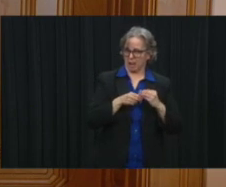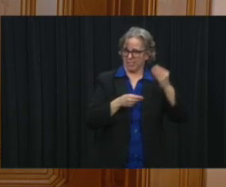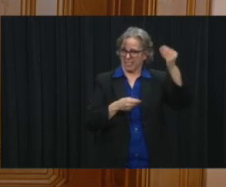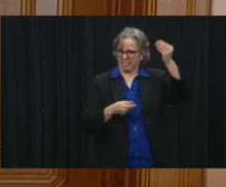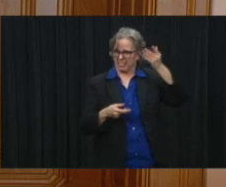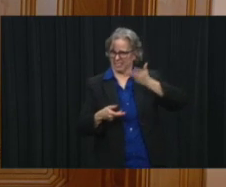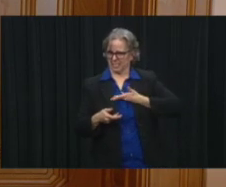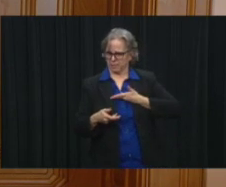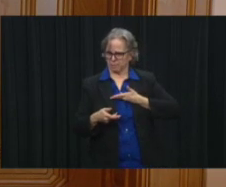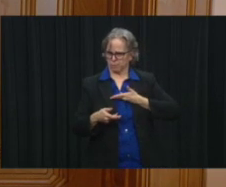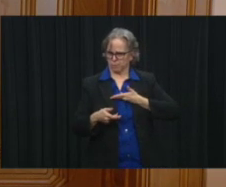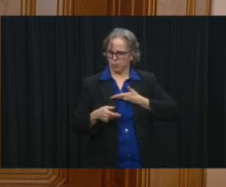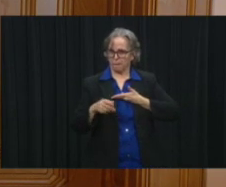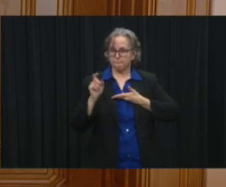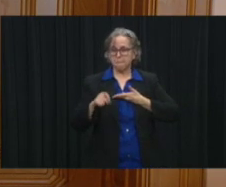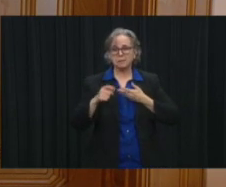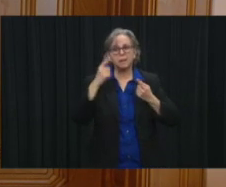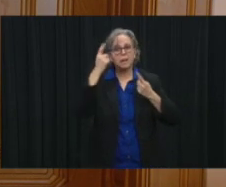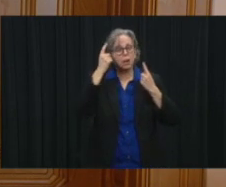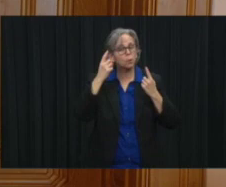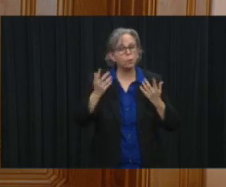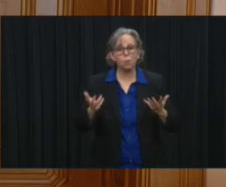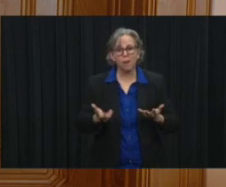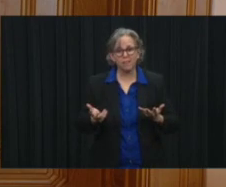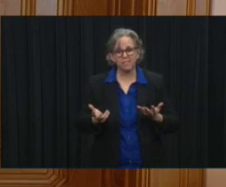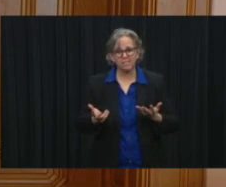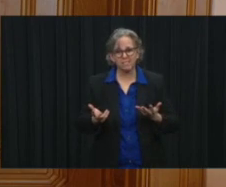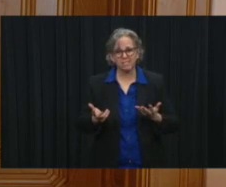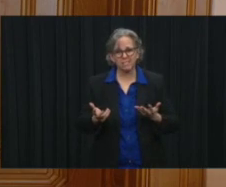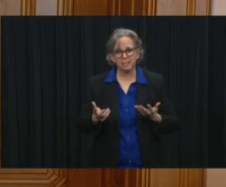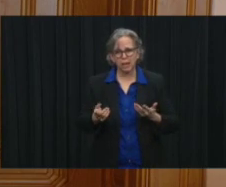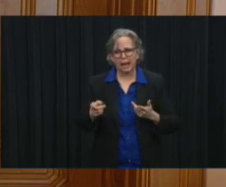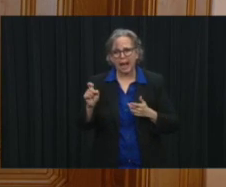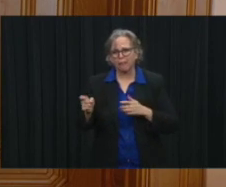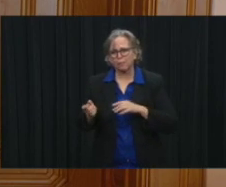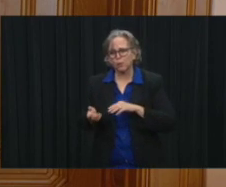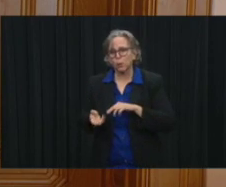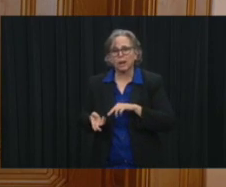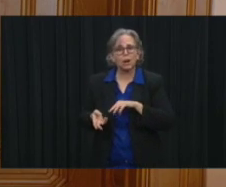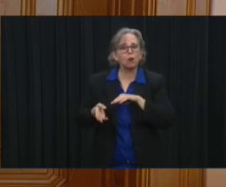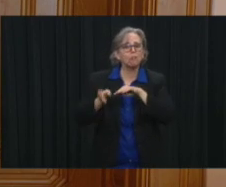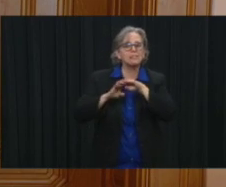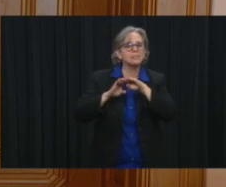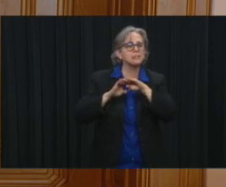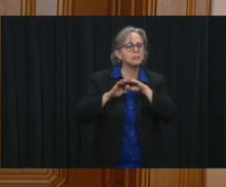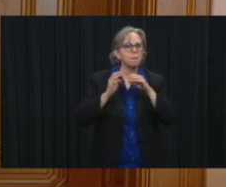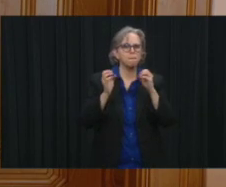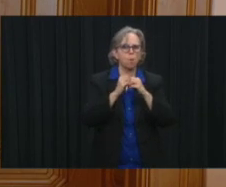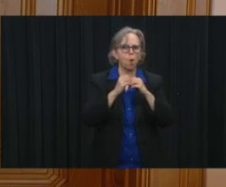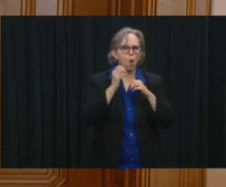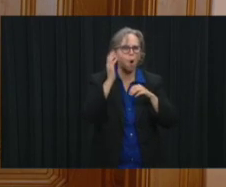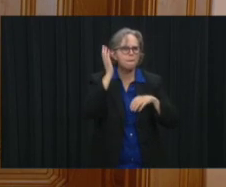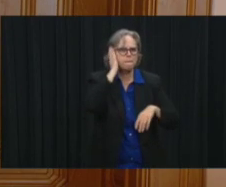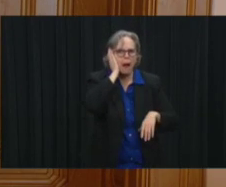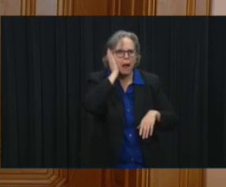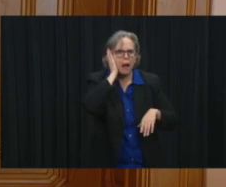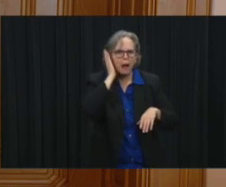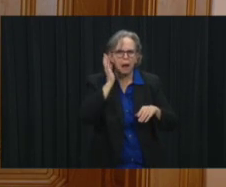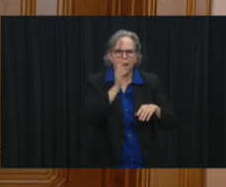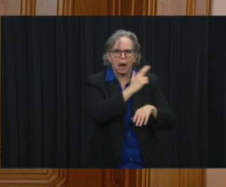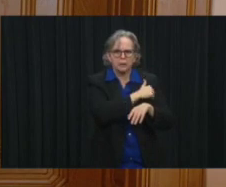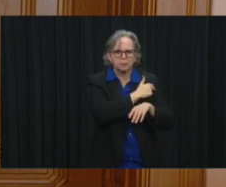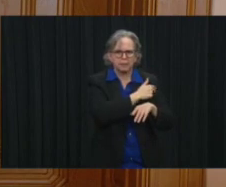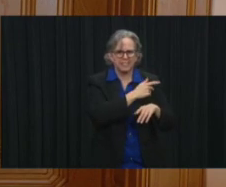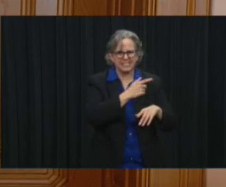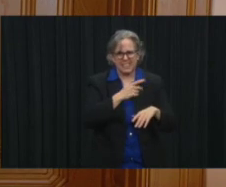3 times build out of what we have today in our hospital beds, in our